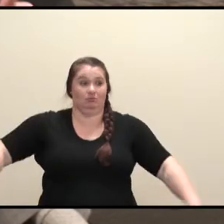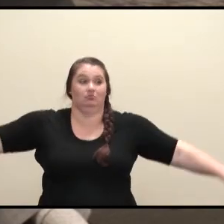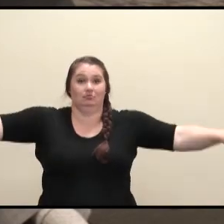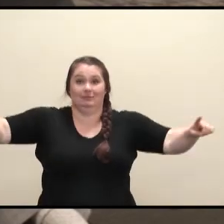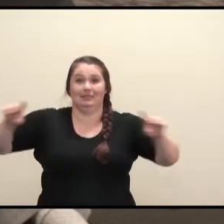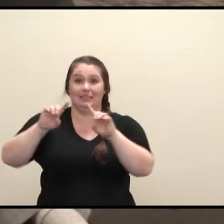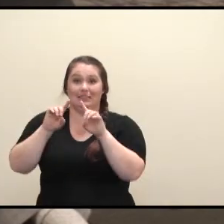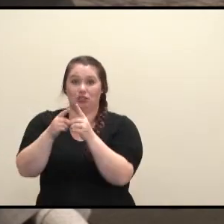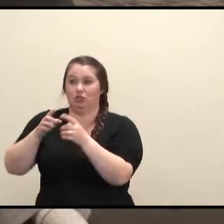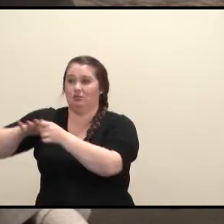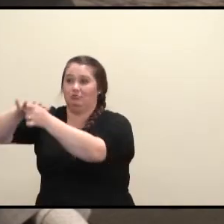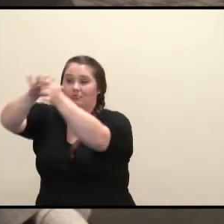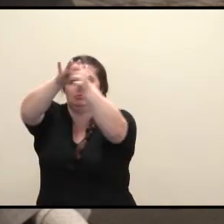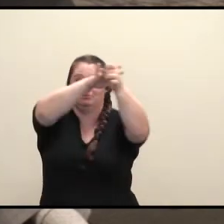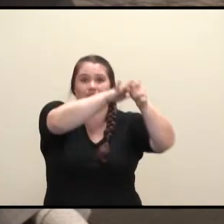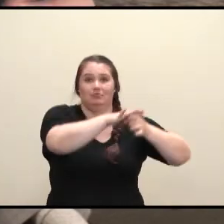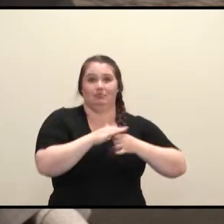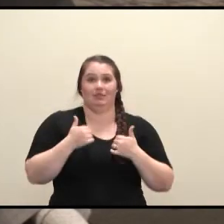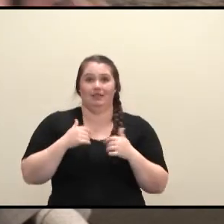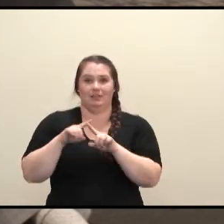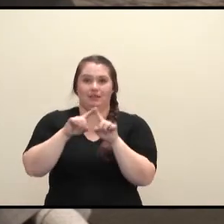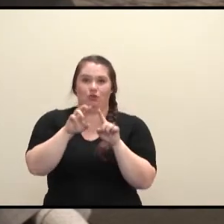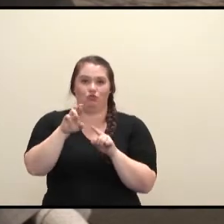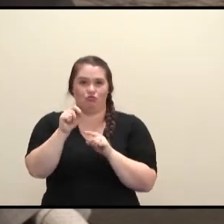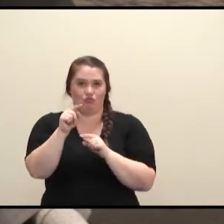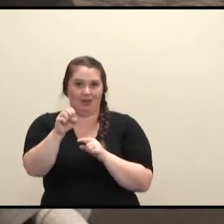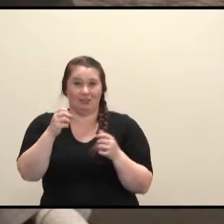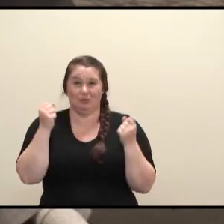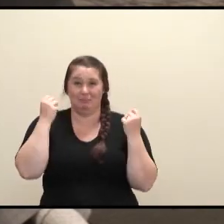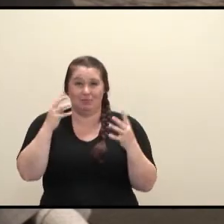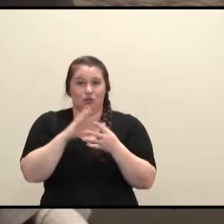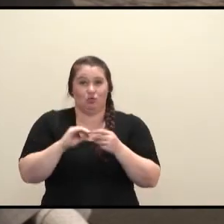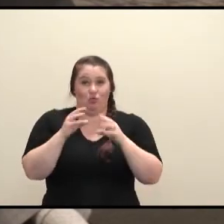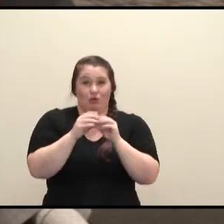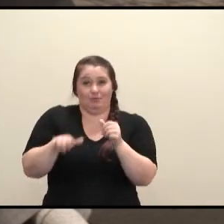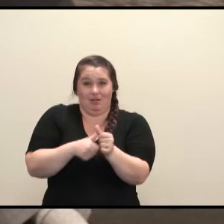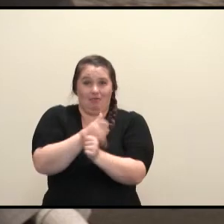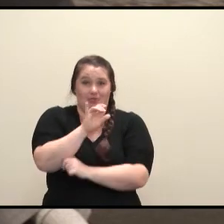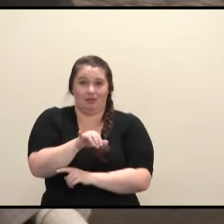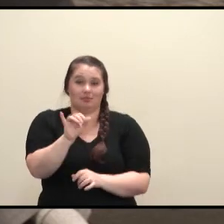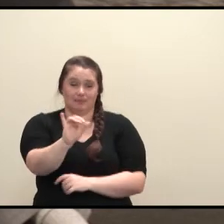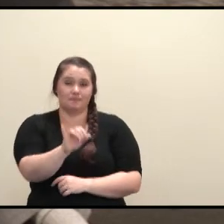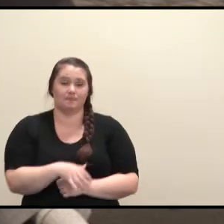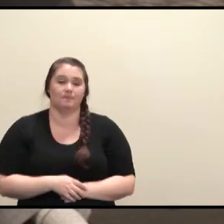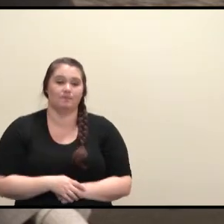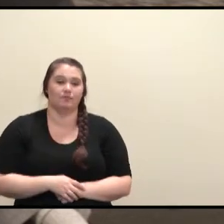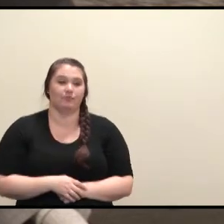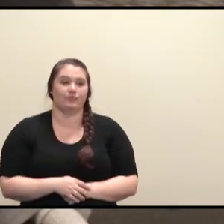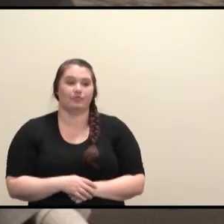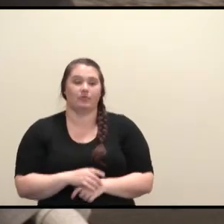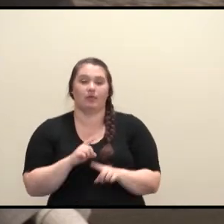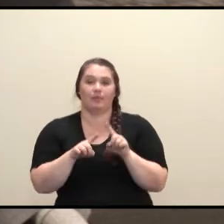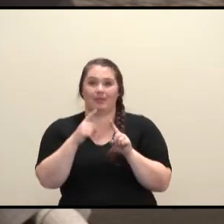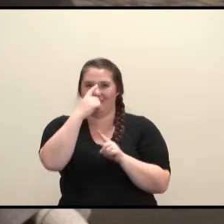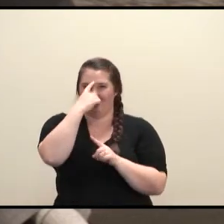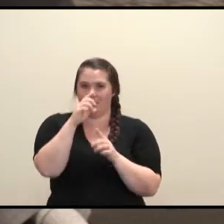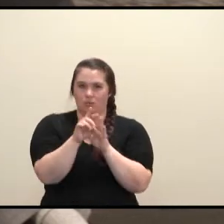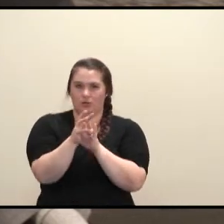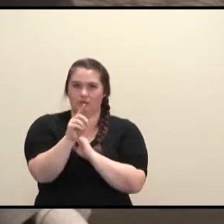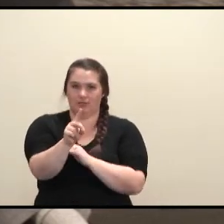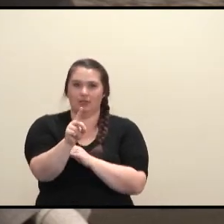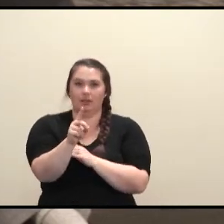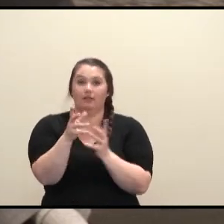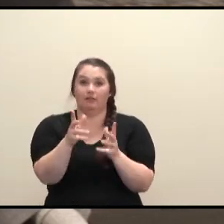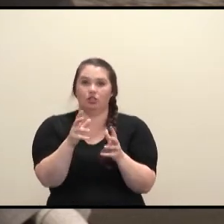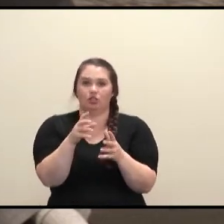at different rates, but there are a lot of stories behind all of that, right? And so I think the bottom line is that Waco ISD has been